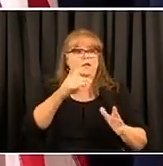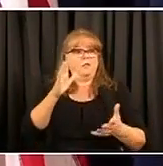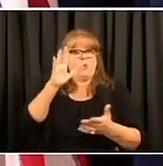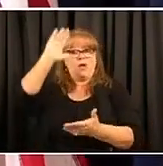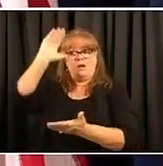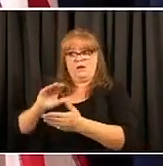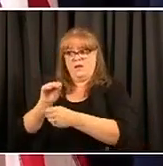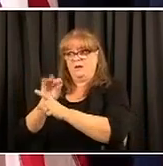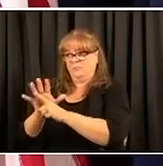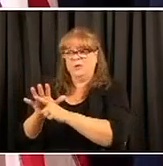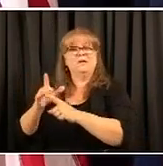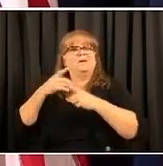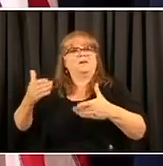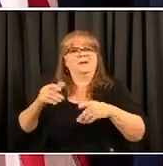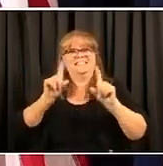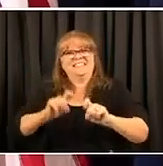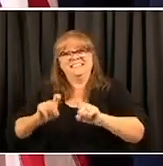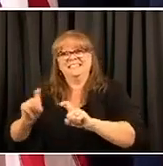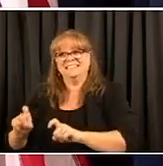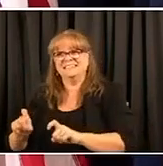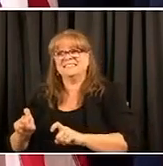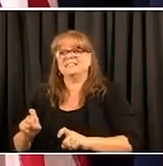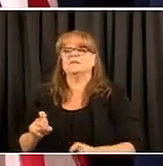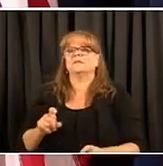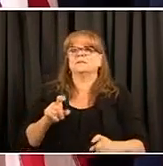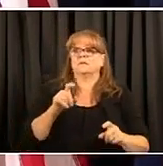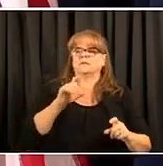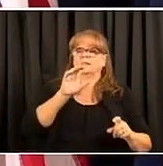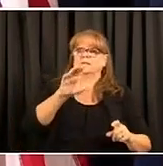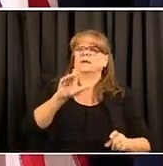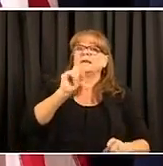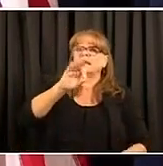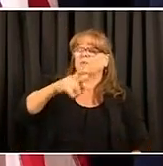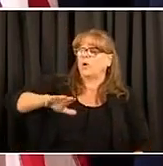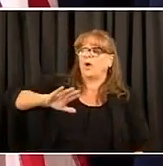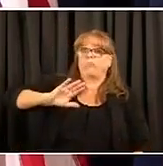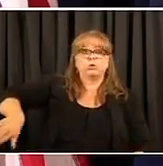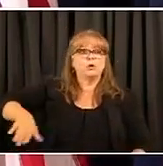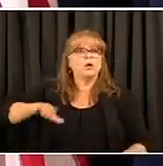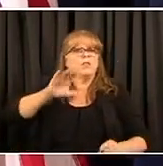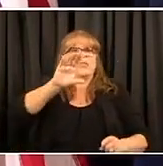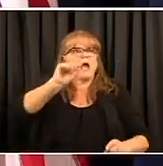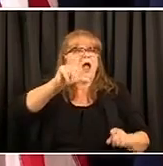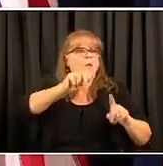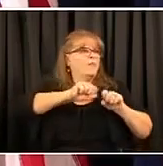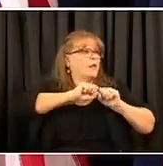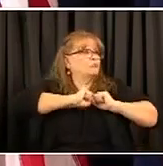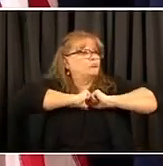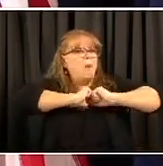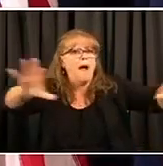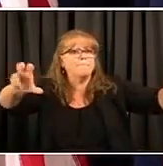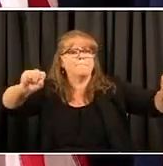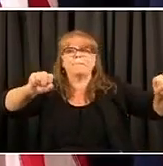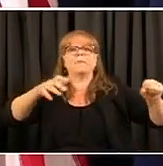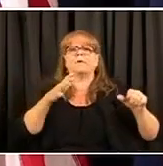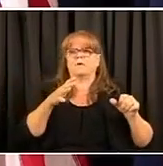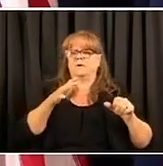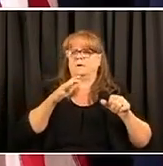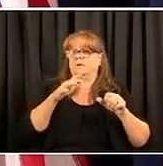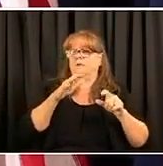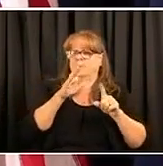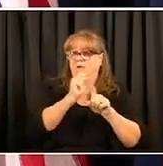lurks underground. Eventually people show up in the hospital. Some of them die, but that is weeks after. And then we missed all of those early weeks of